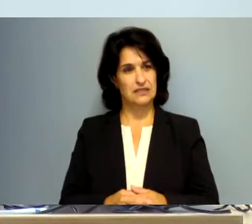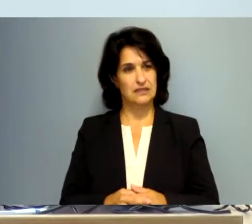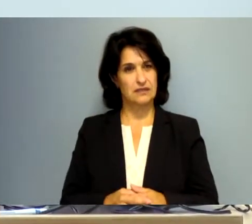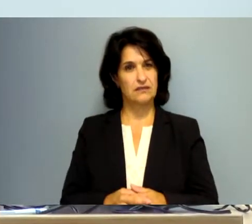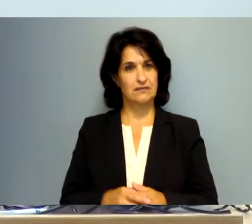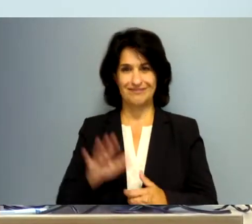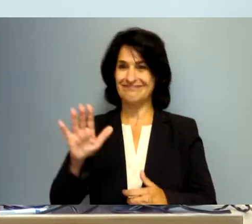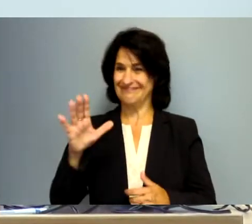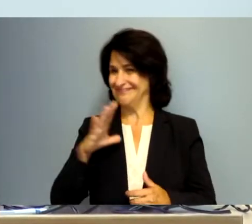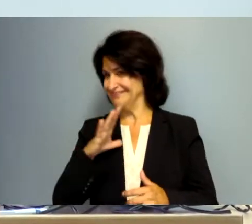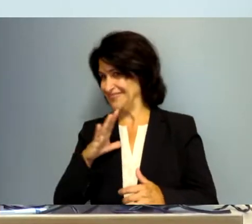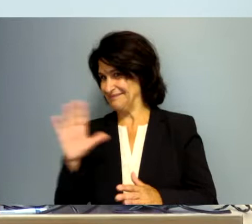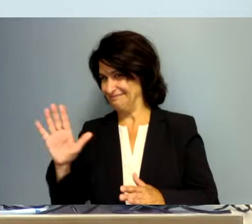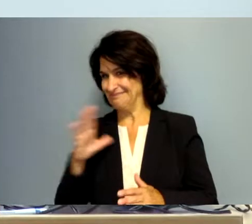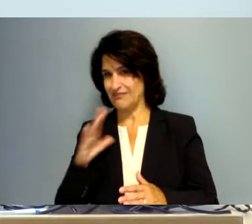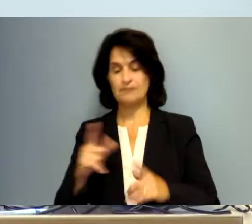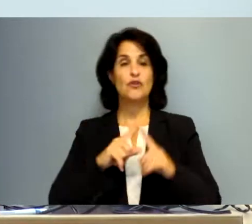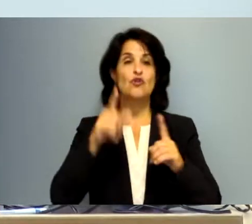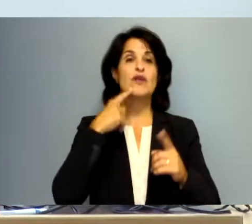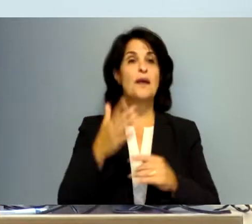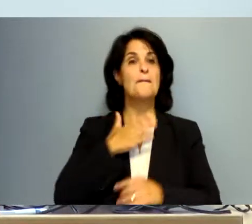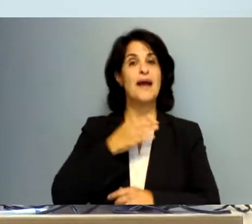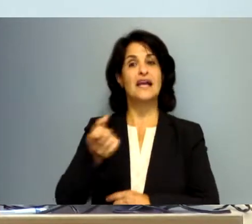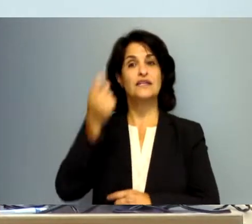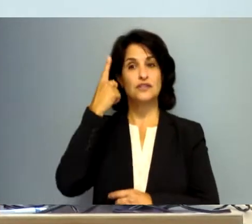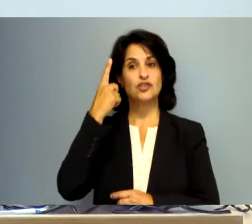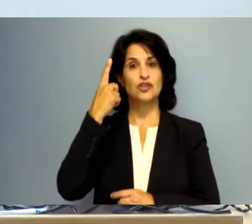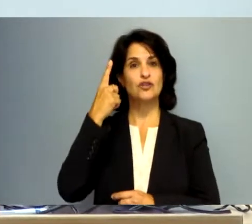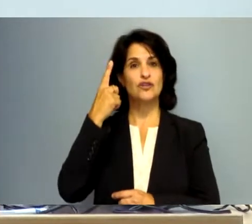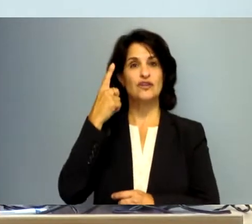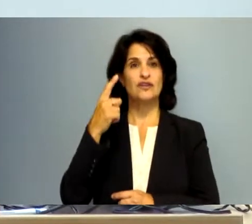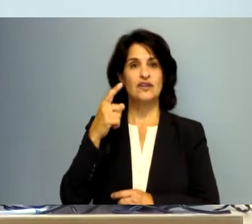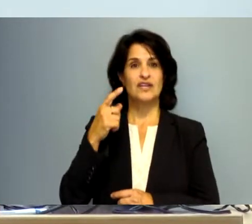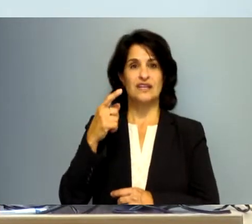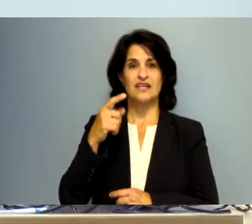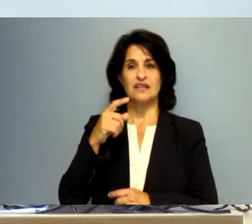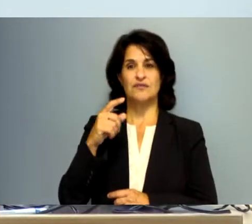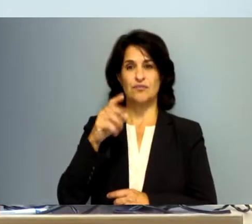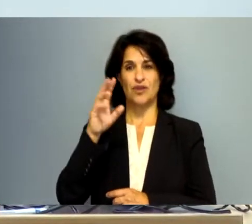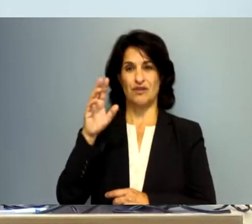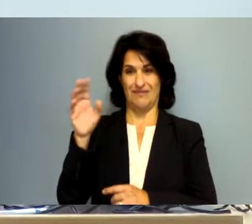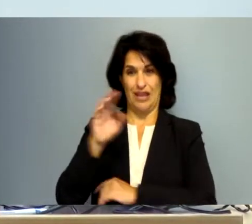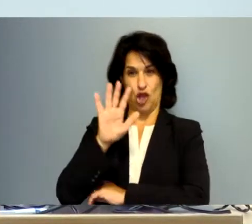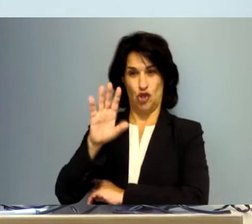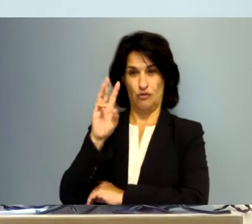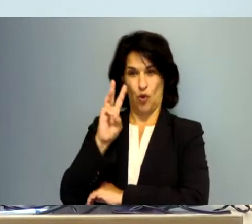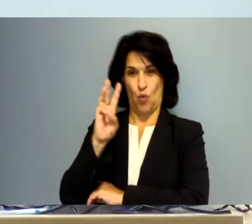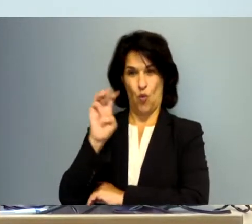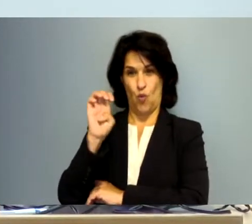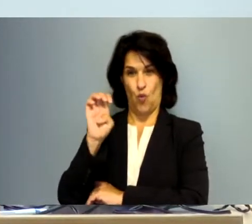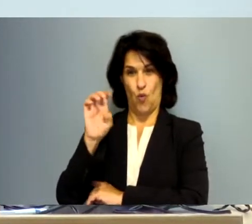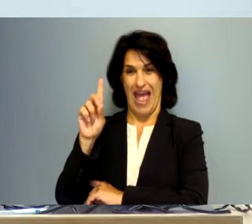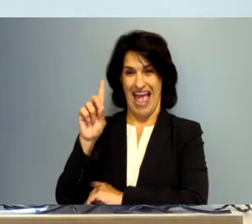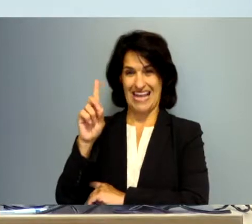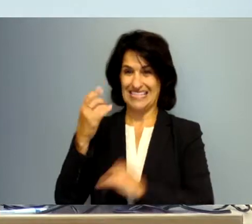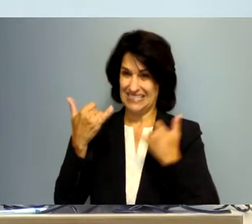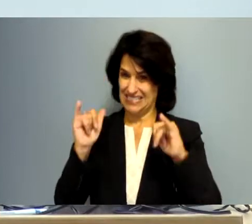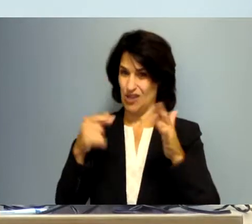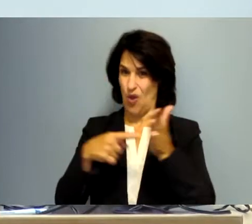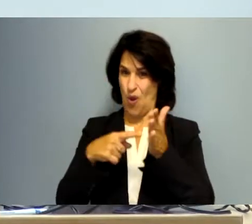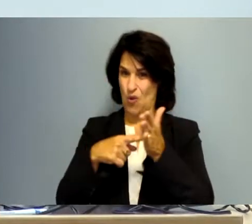that's okay. It's my understanding that WED still owes the county approximately $500,000. And so that's my